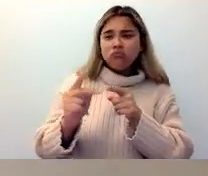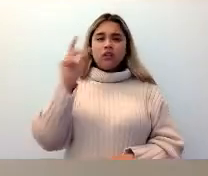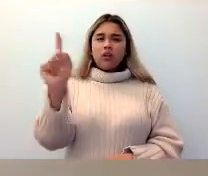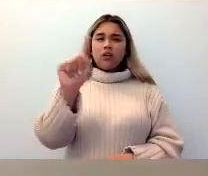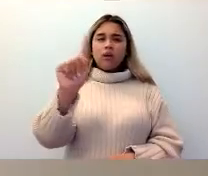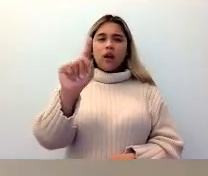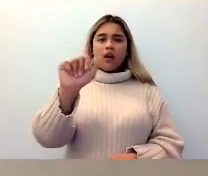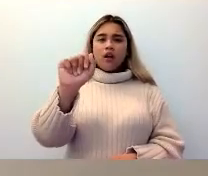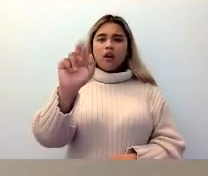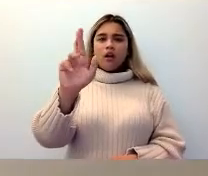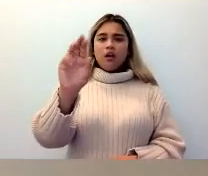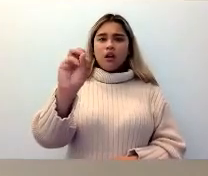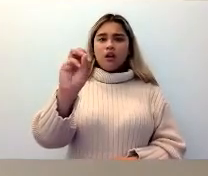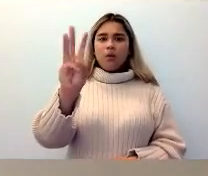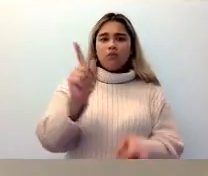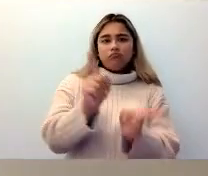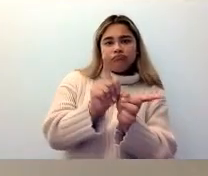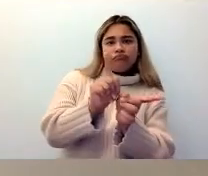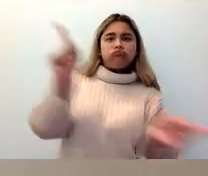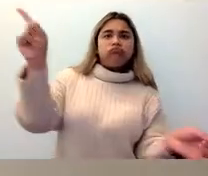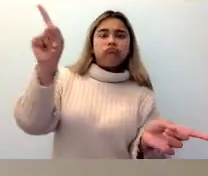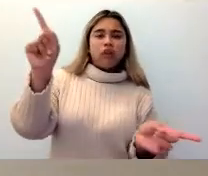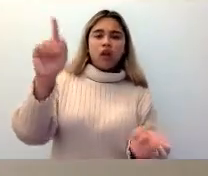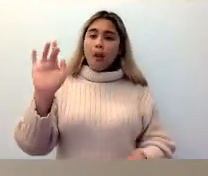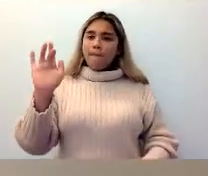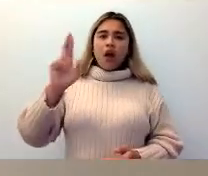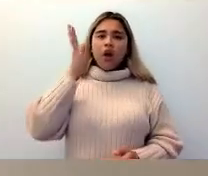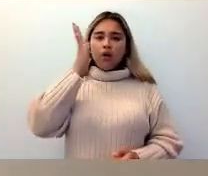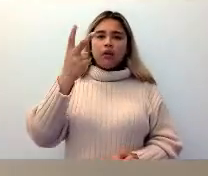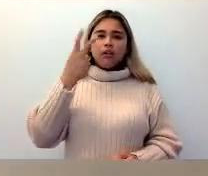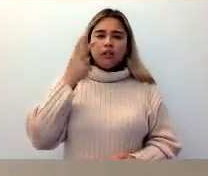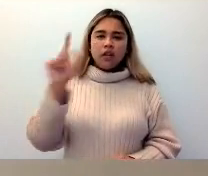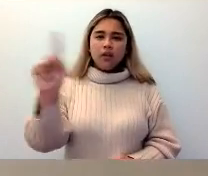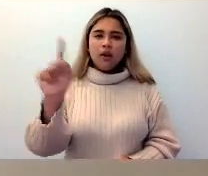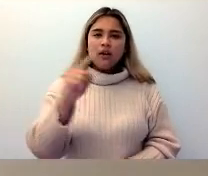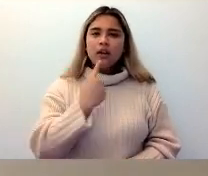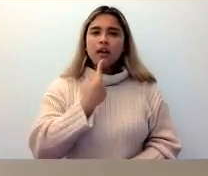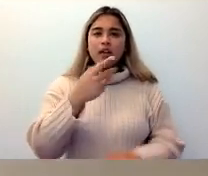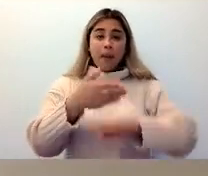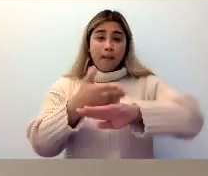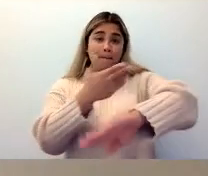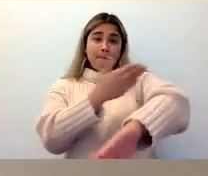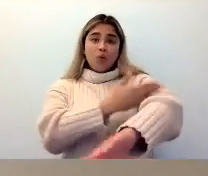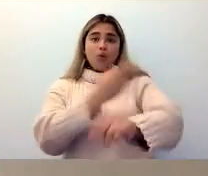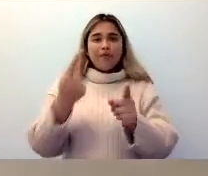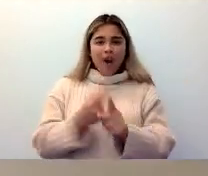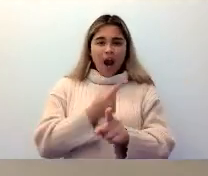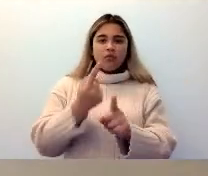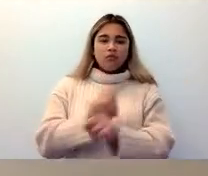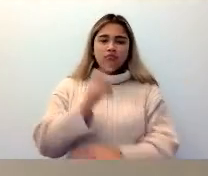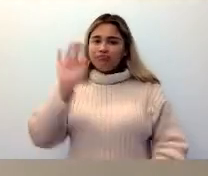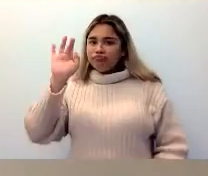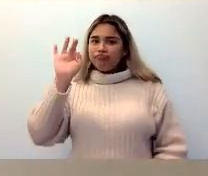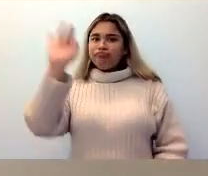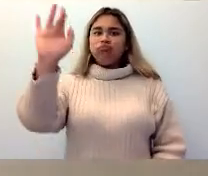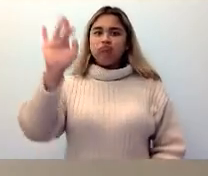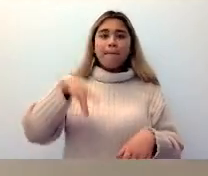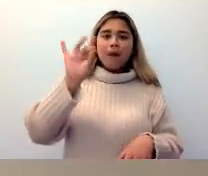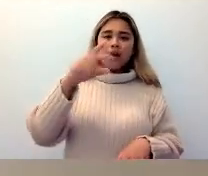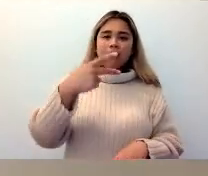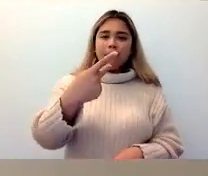improve accuracy. Here, you will see premium captions. So if you select premium captions, this is even higher